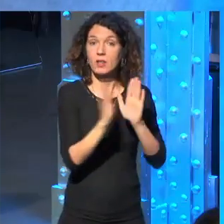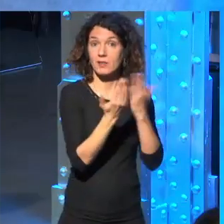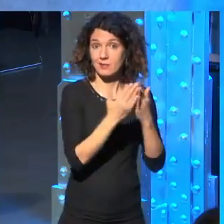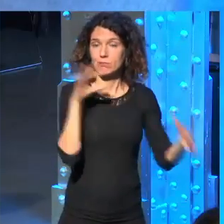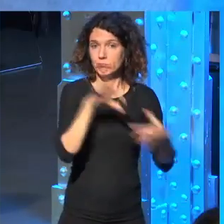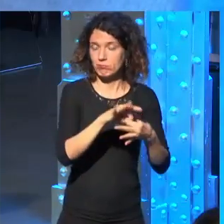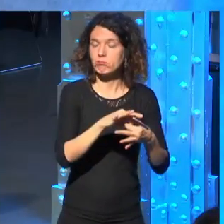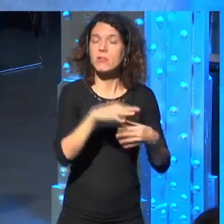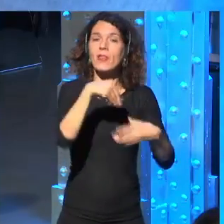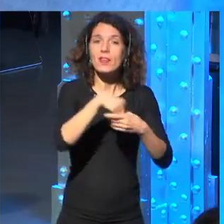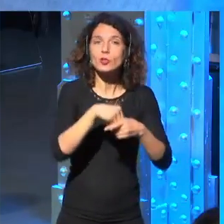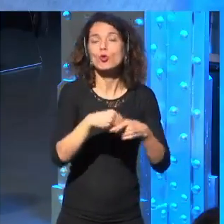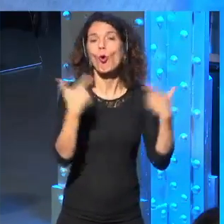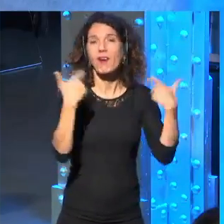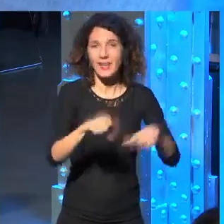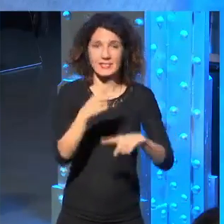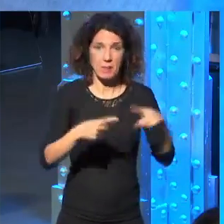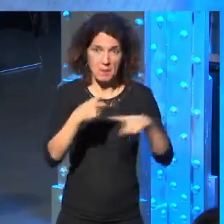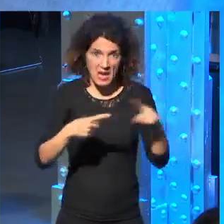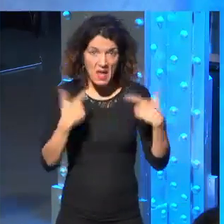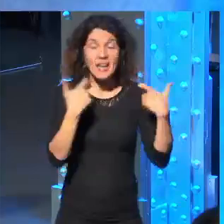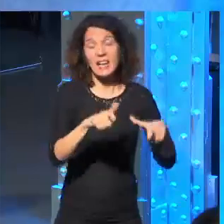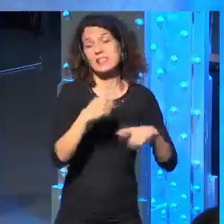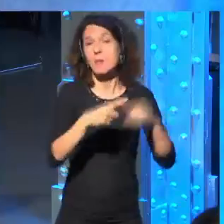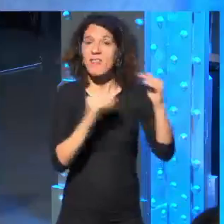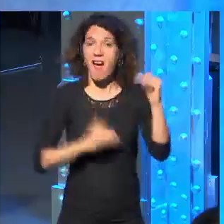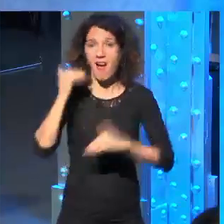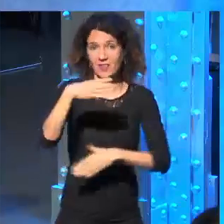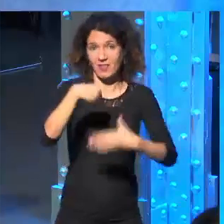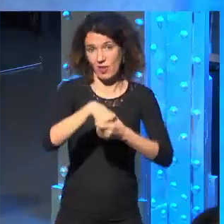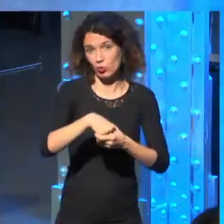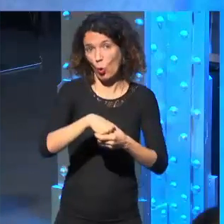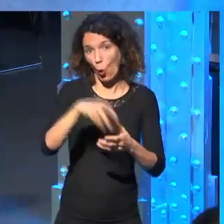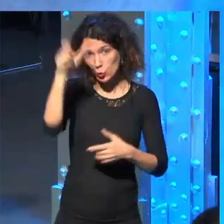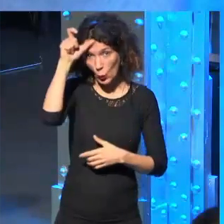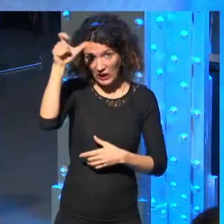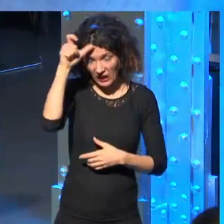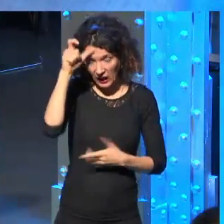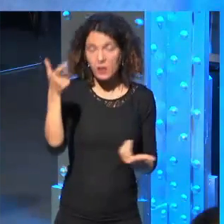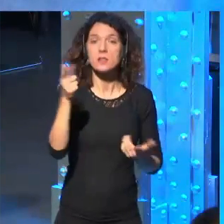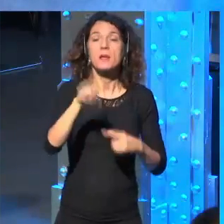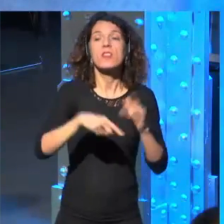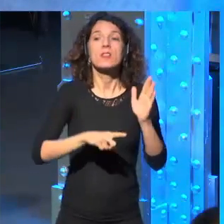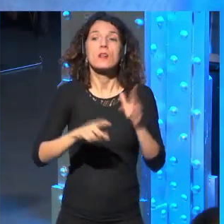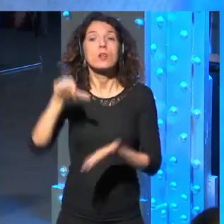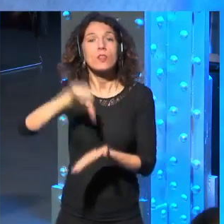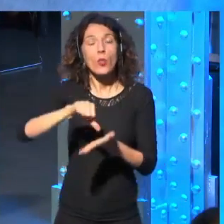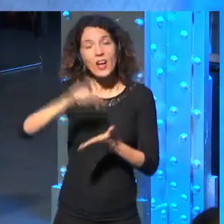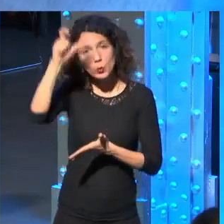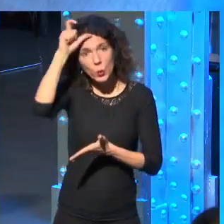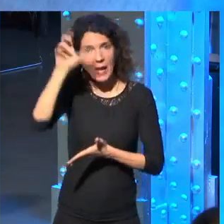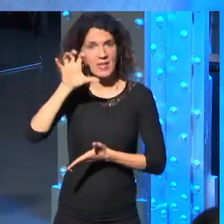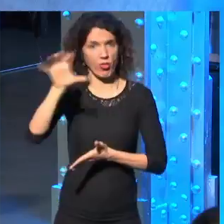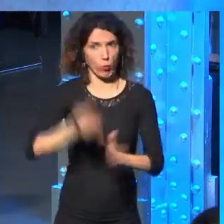middle classes, upper middle classes, Turkish as a nation, and development of, and there is some